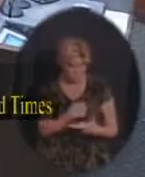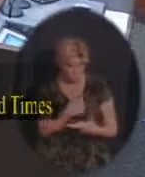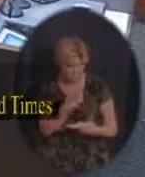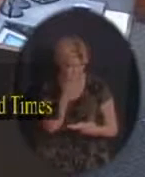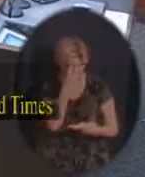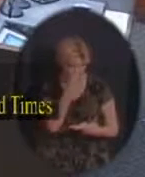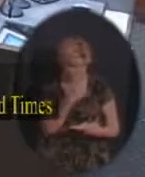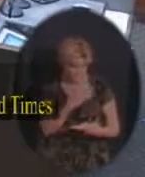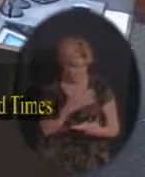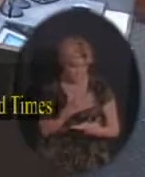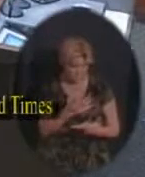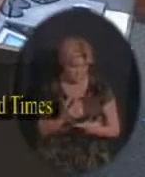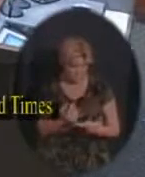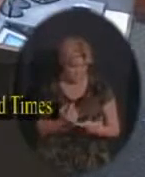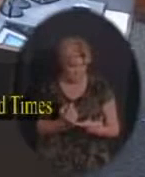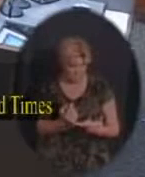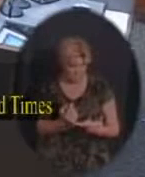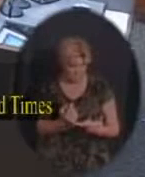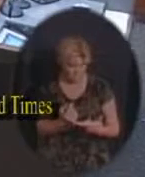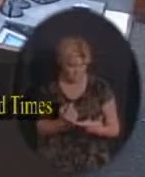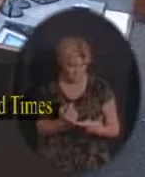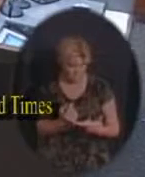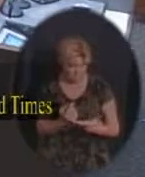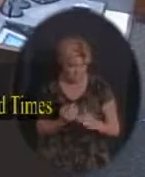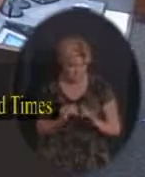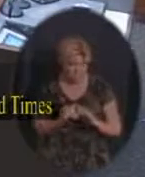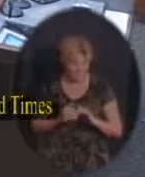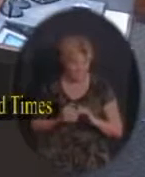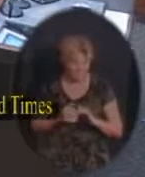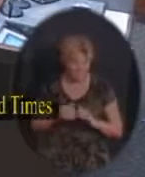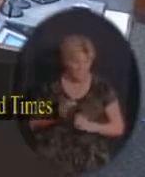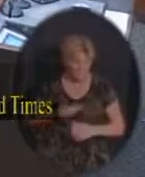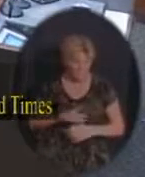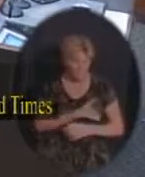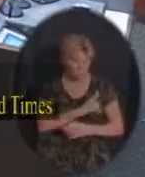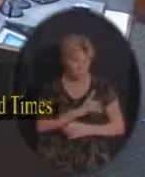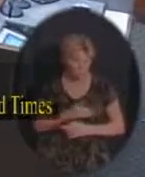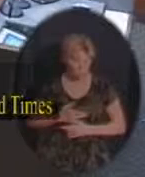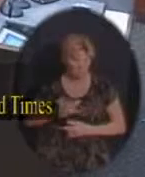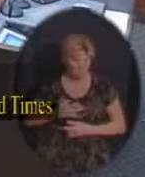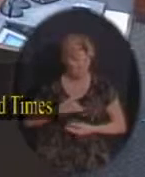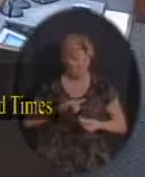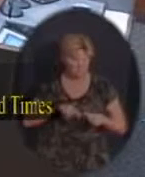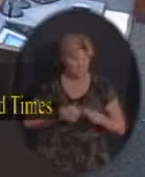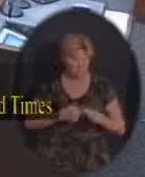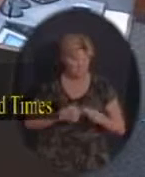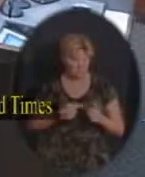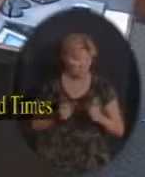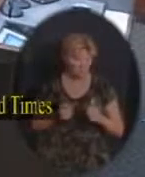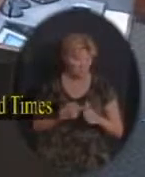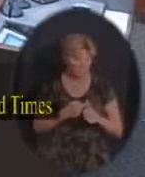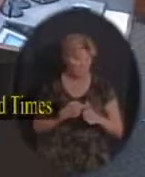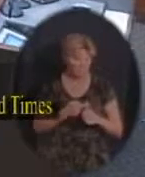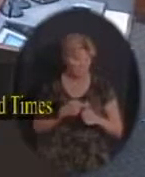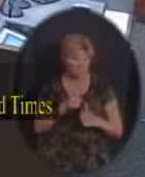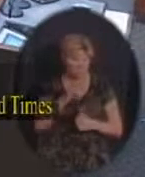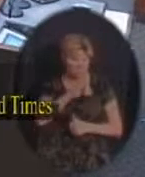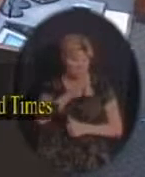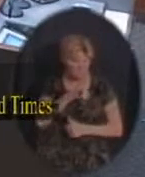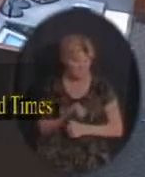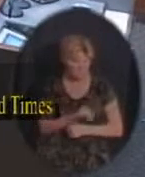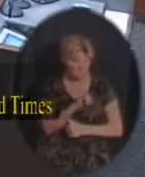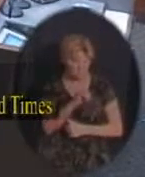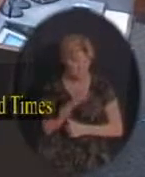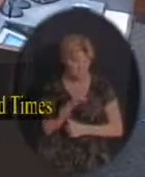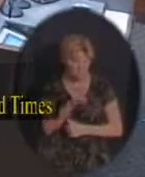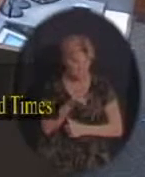out that whole week. What would the board feel about the first week of July? I know it's close to a holiday. but I will still. be gone then, but You're